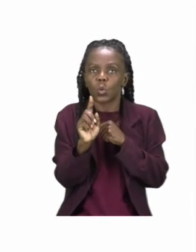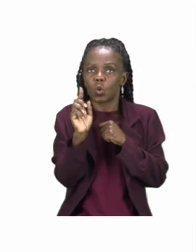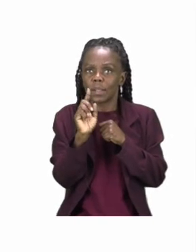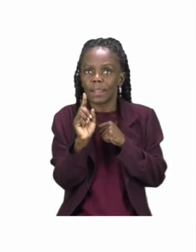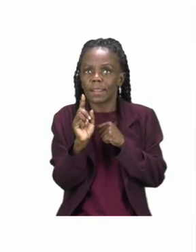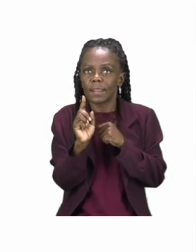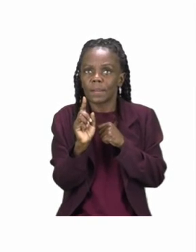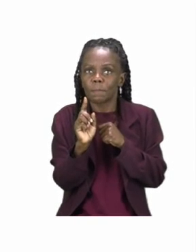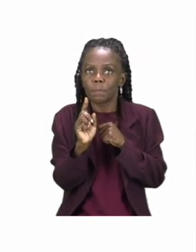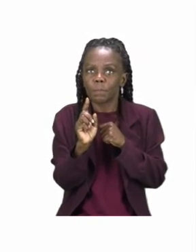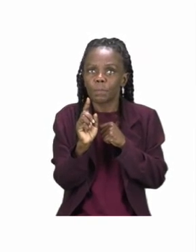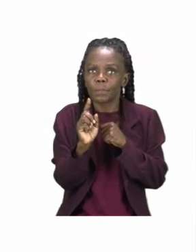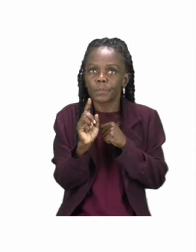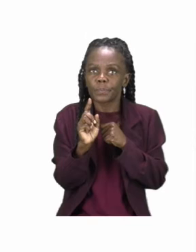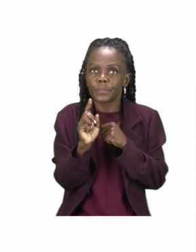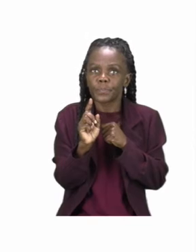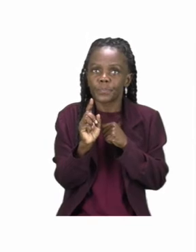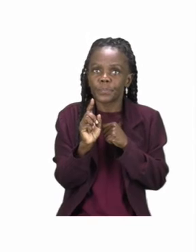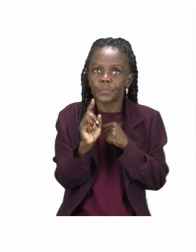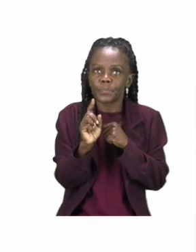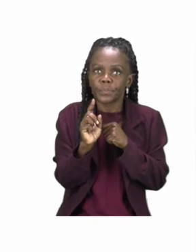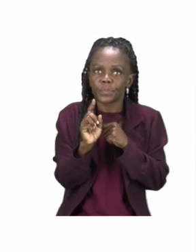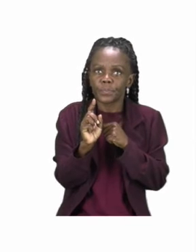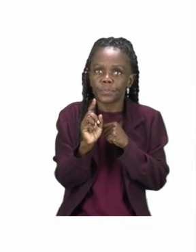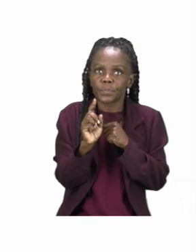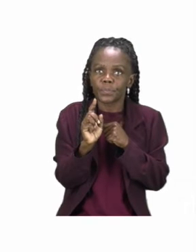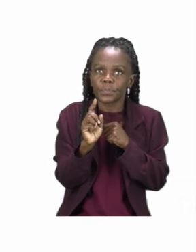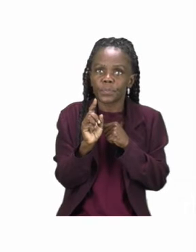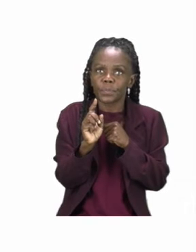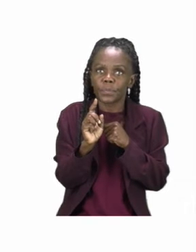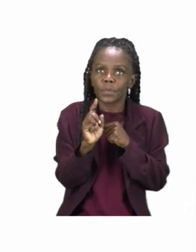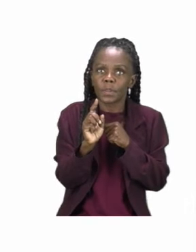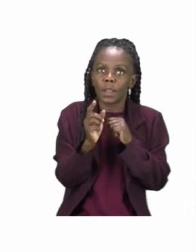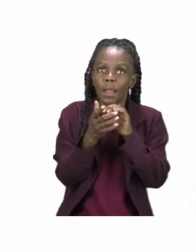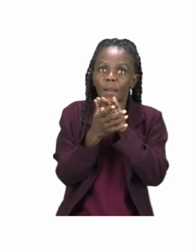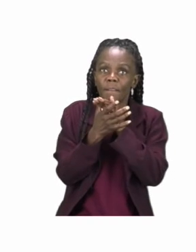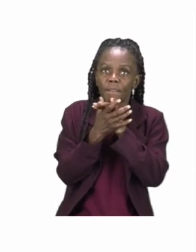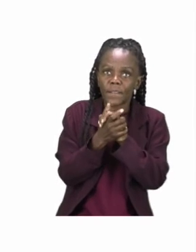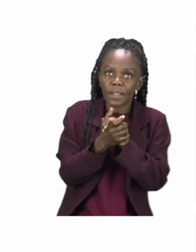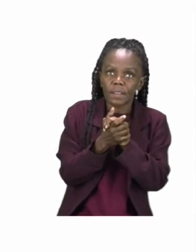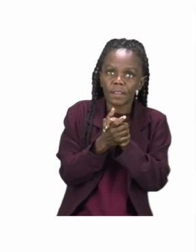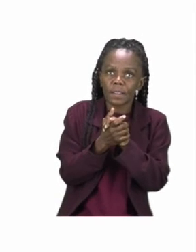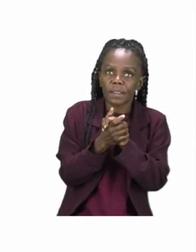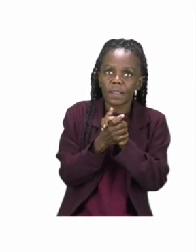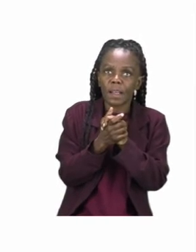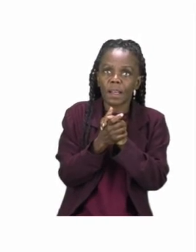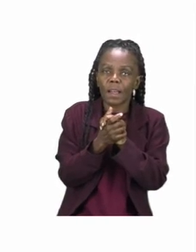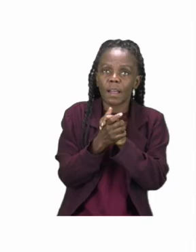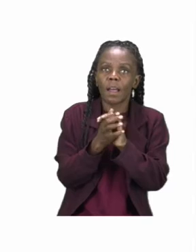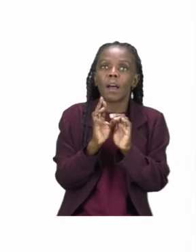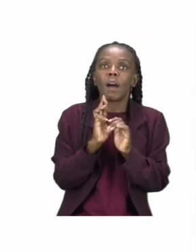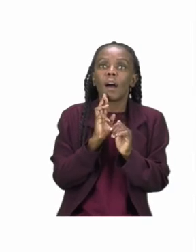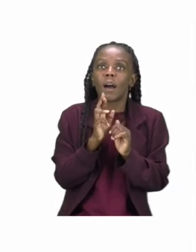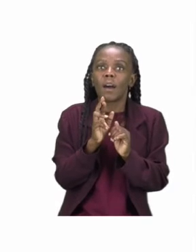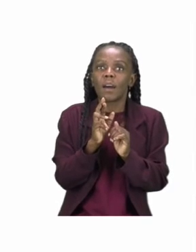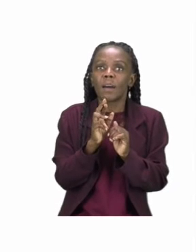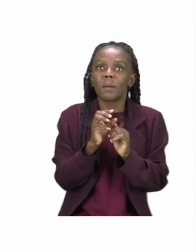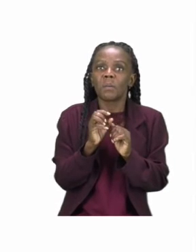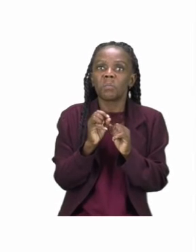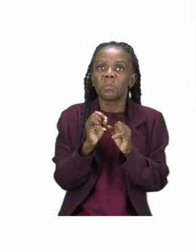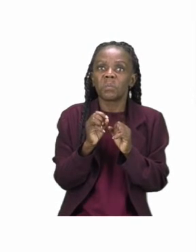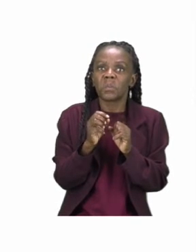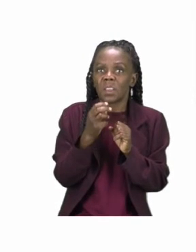we are niece and nephew. This week we are learning all about our wonderful magical bodies.